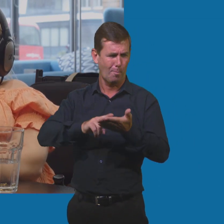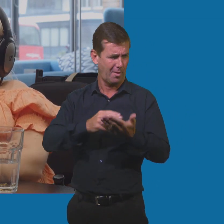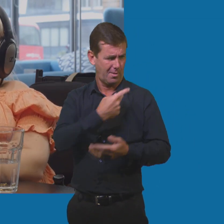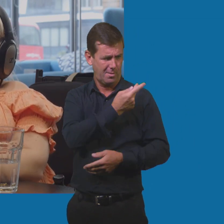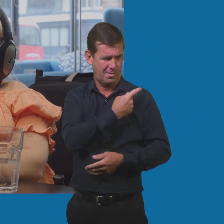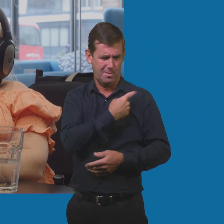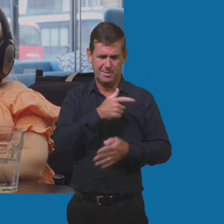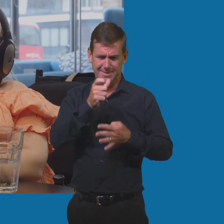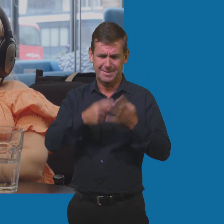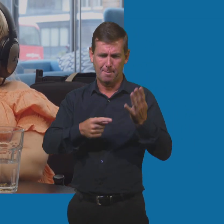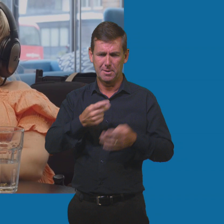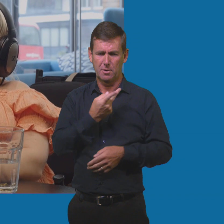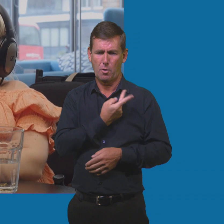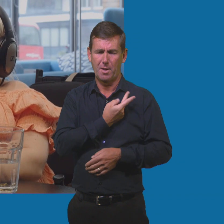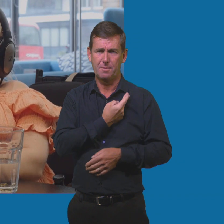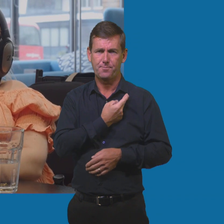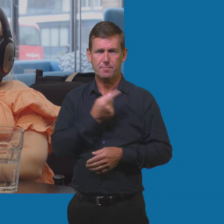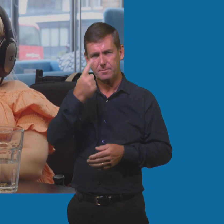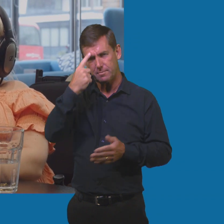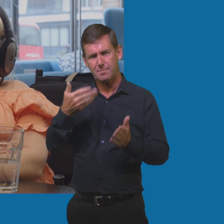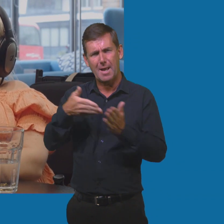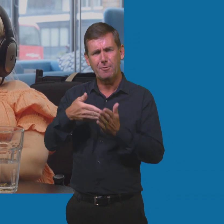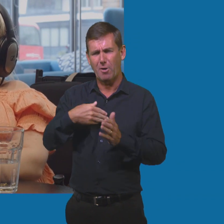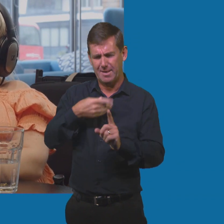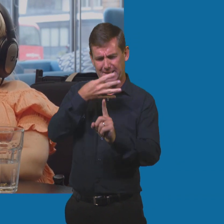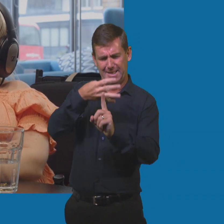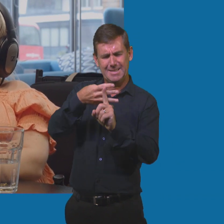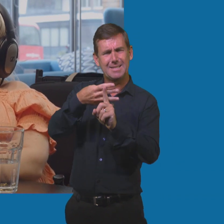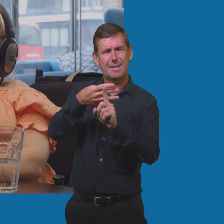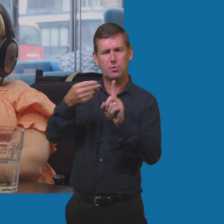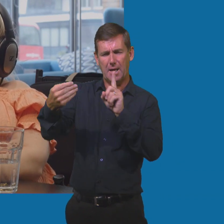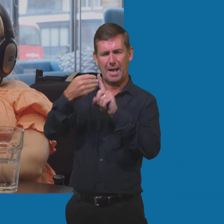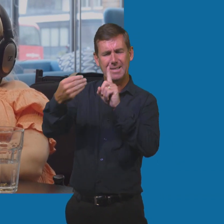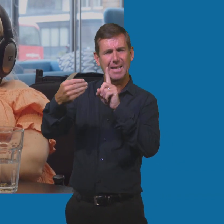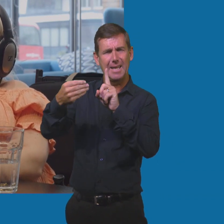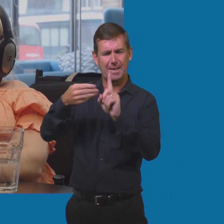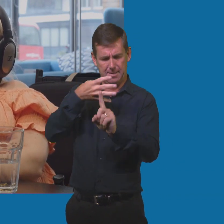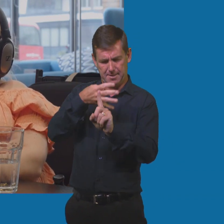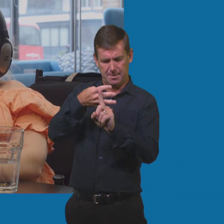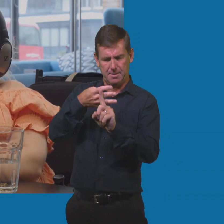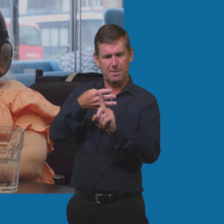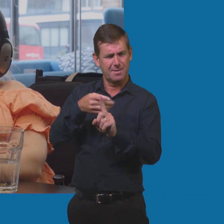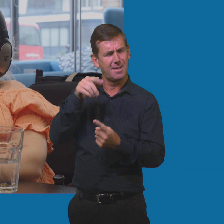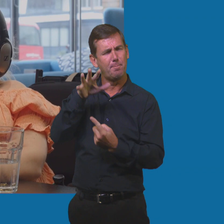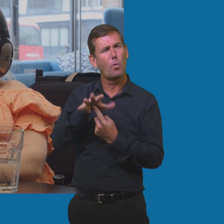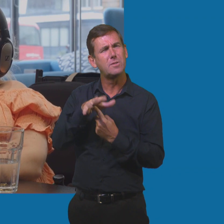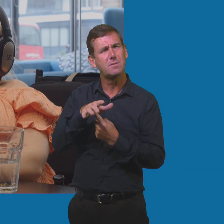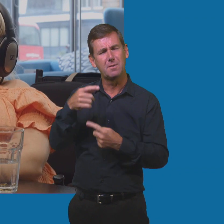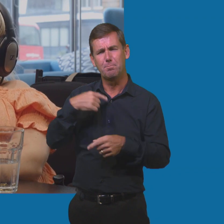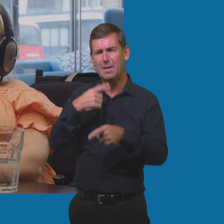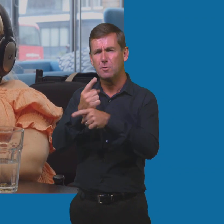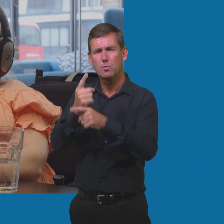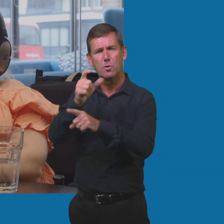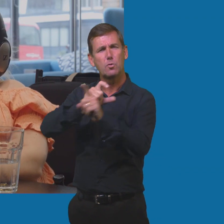But you also touched upon intersectionality and the importance of that. And a lot of feedback that I get from working with my community is